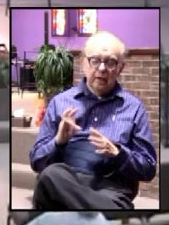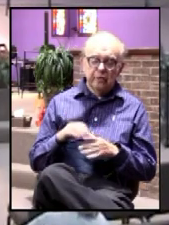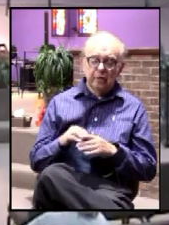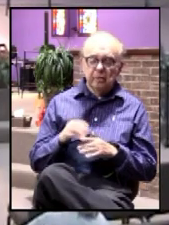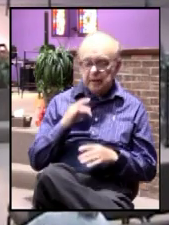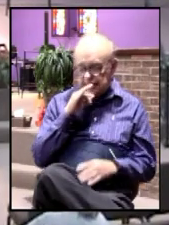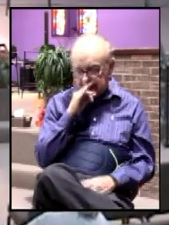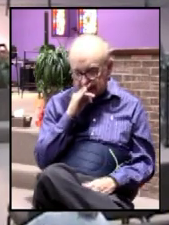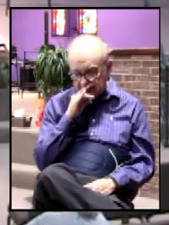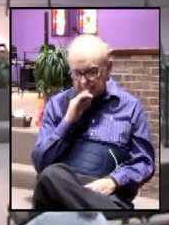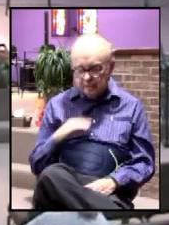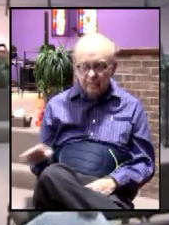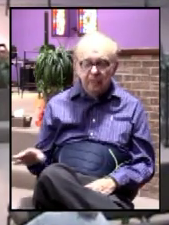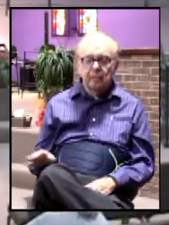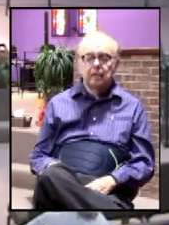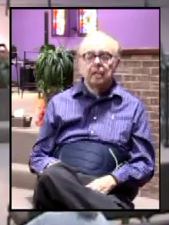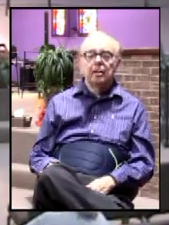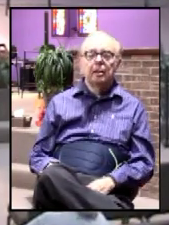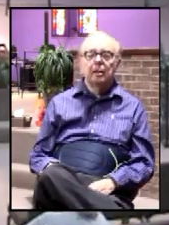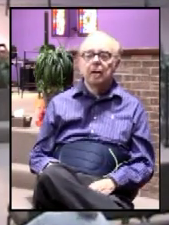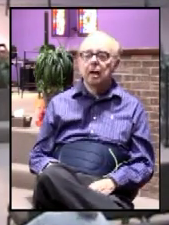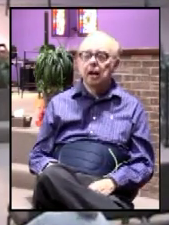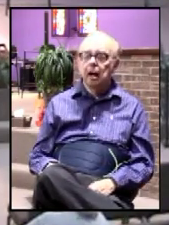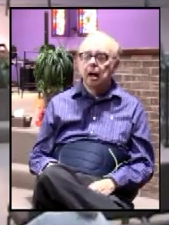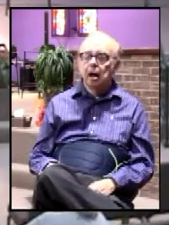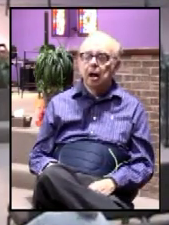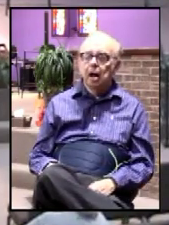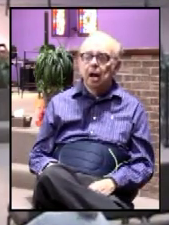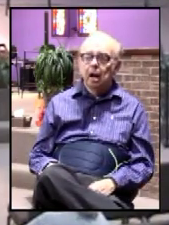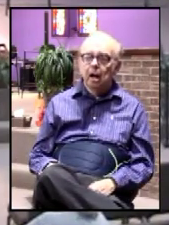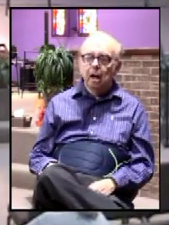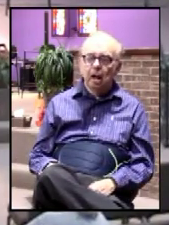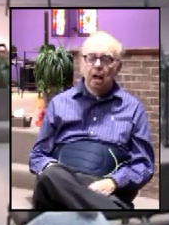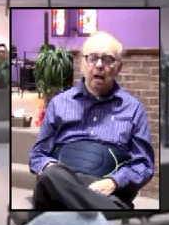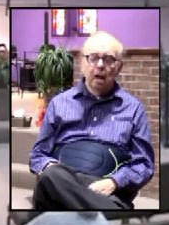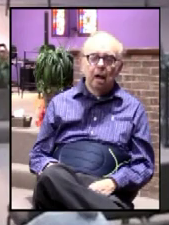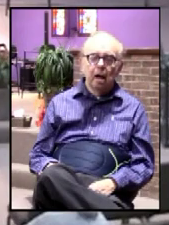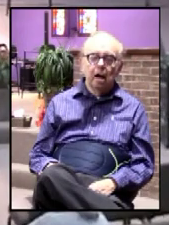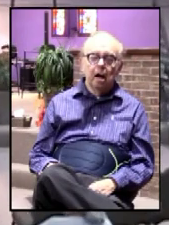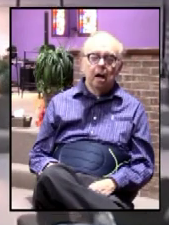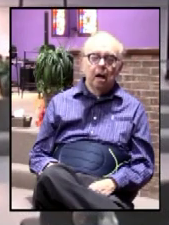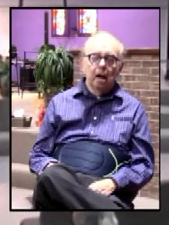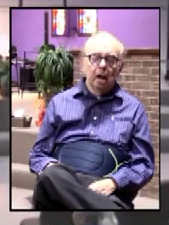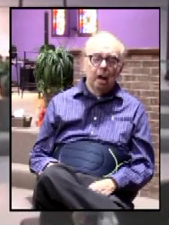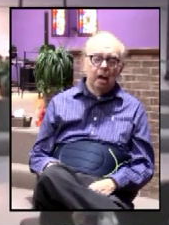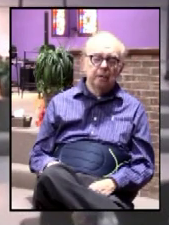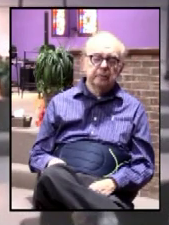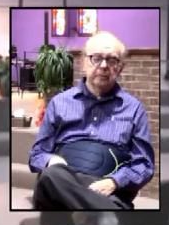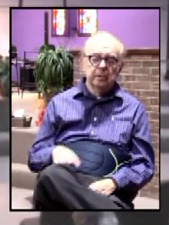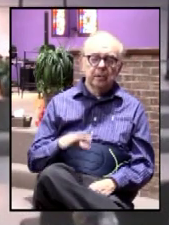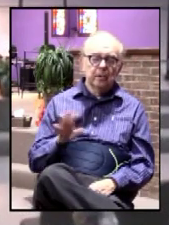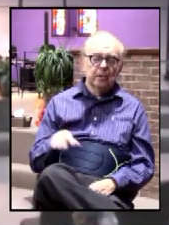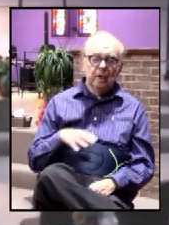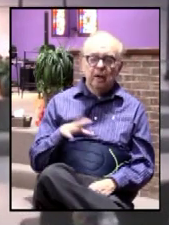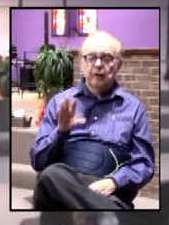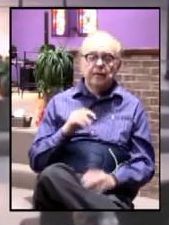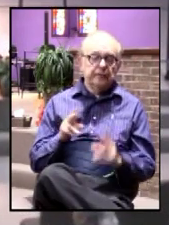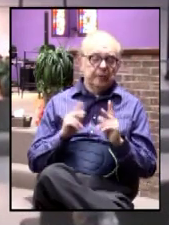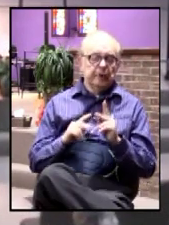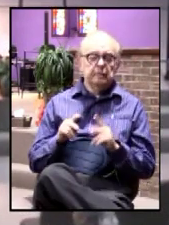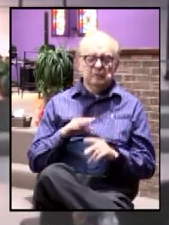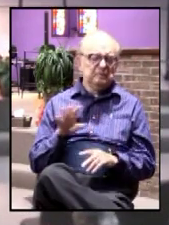Okay, so let's drop the kids. let's just, for a round number, say 50